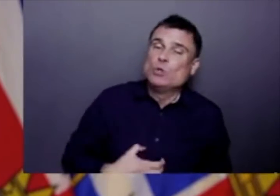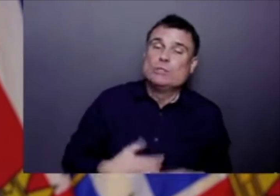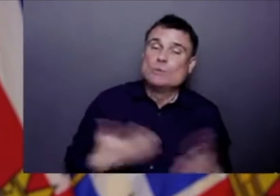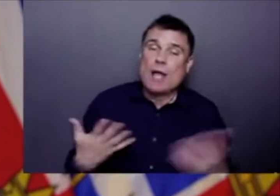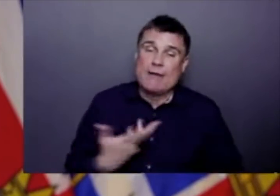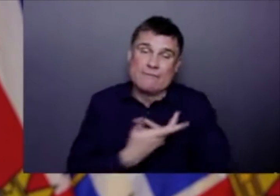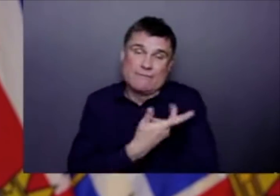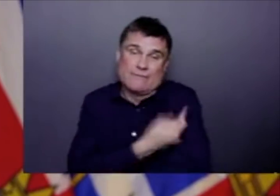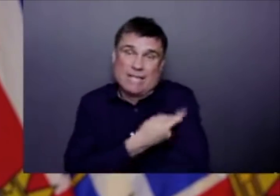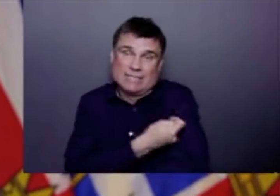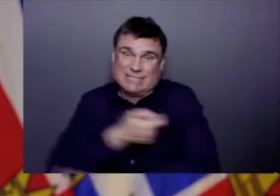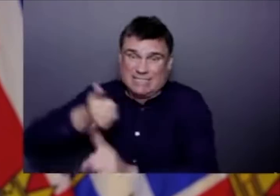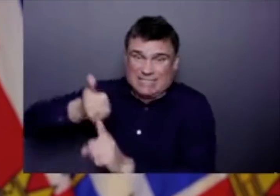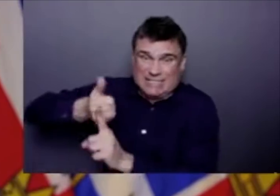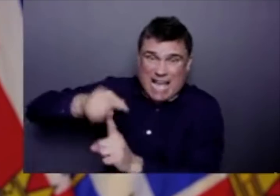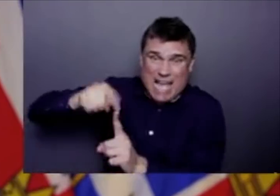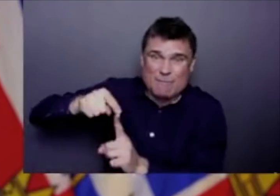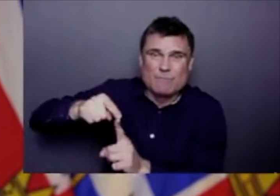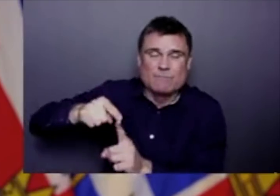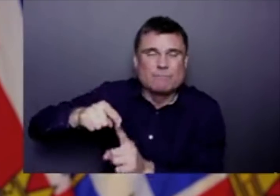from Denise Ryan, Vancouver Sun.